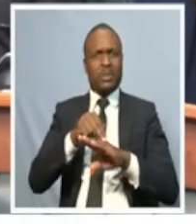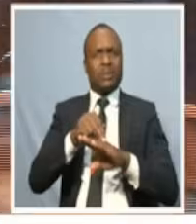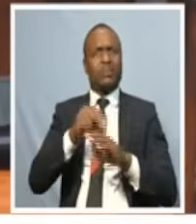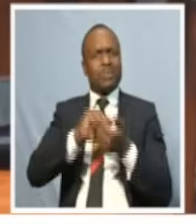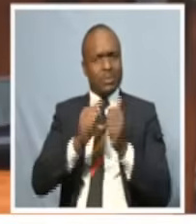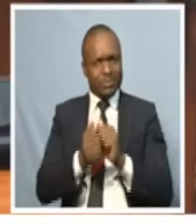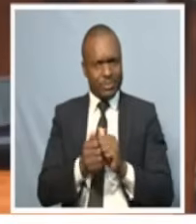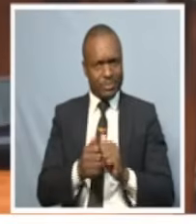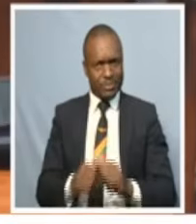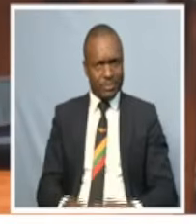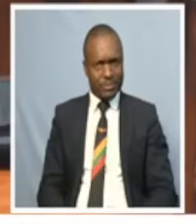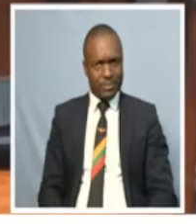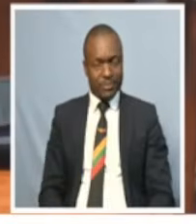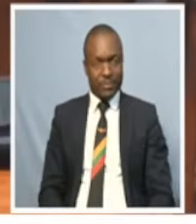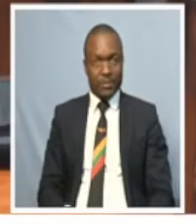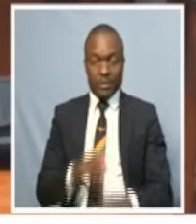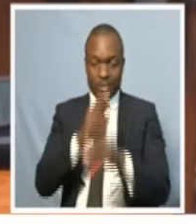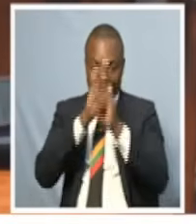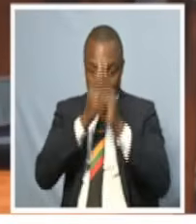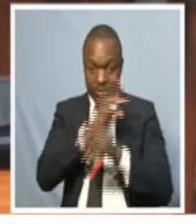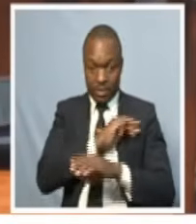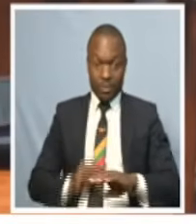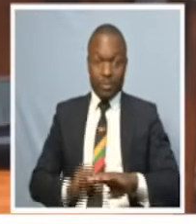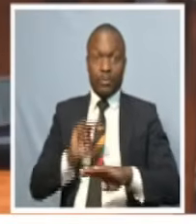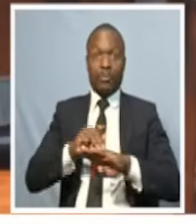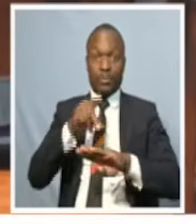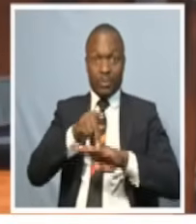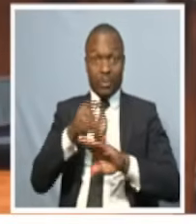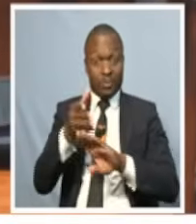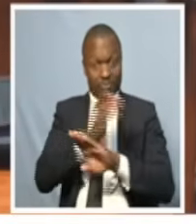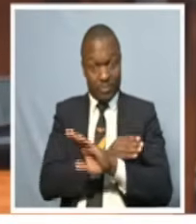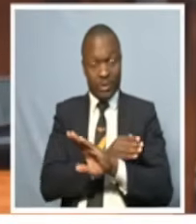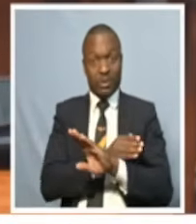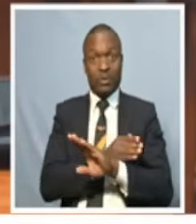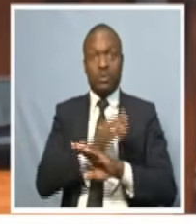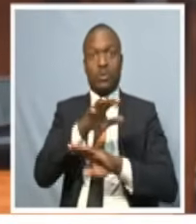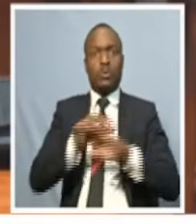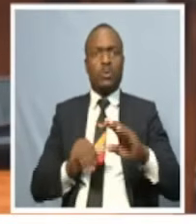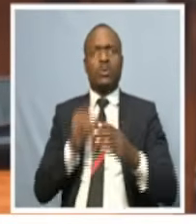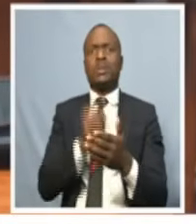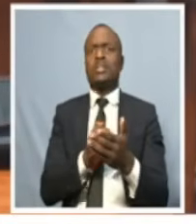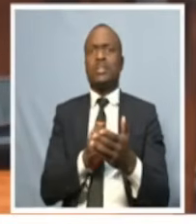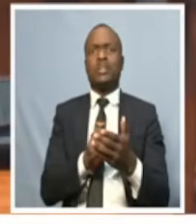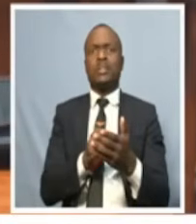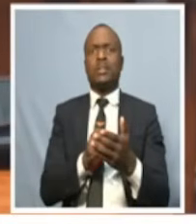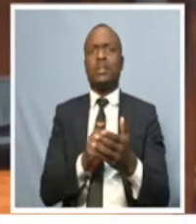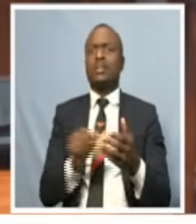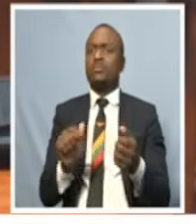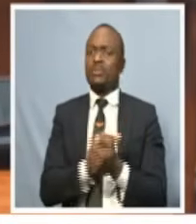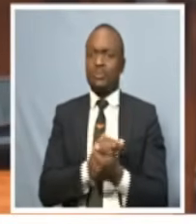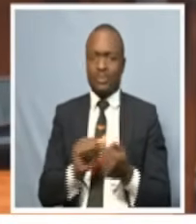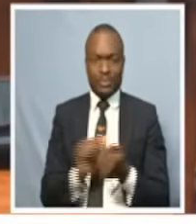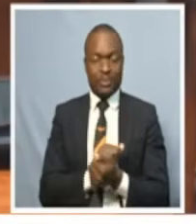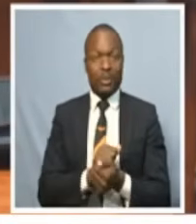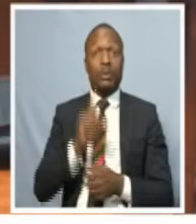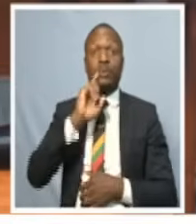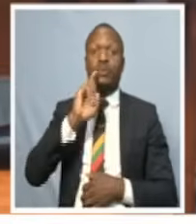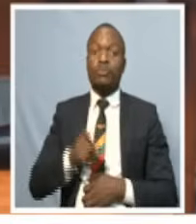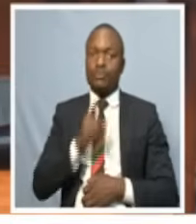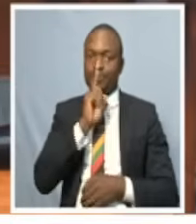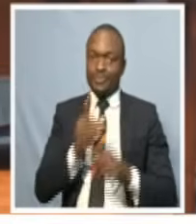Member from Pika, before you even call it a scandal, please be